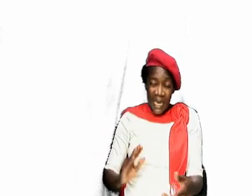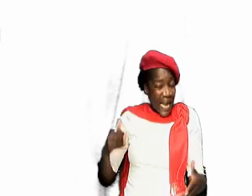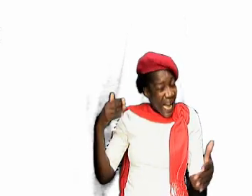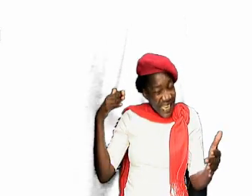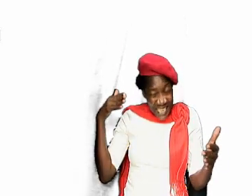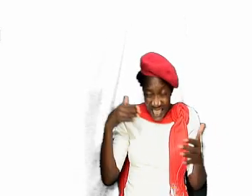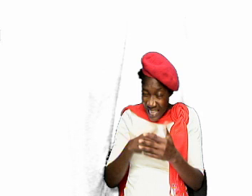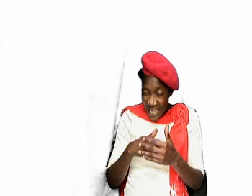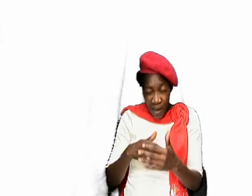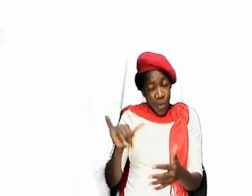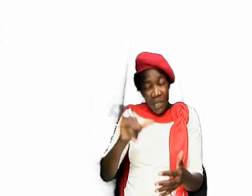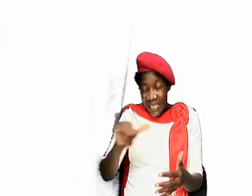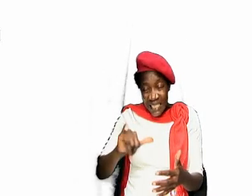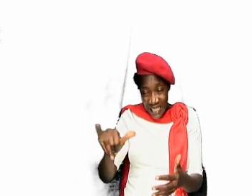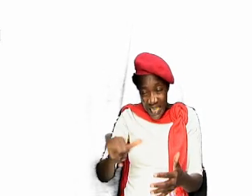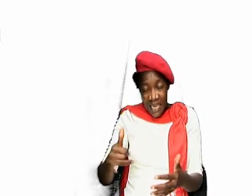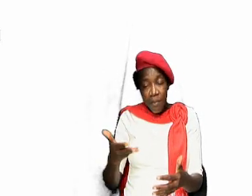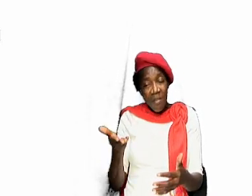same matter.